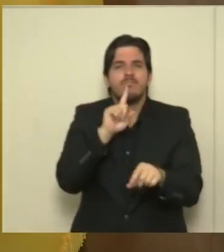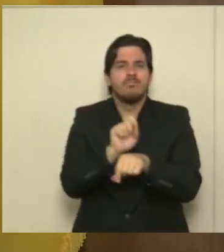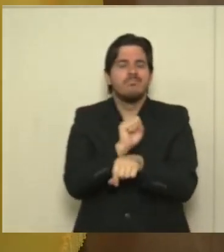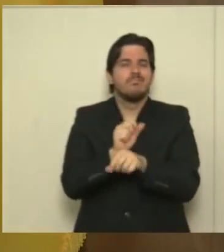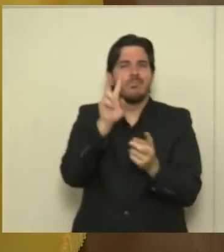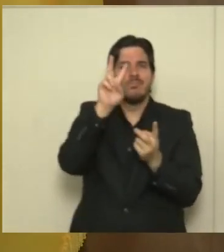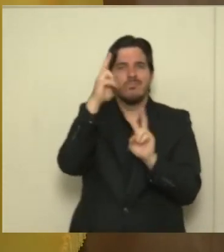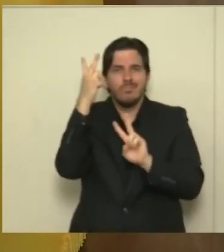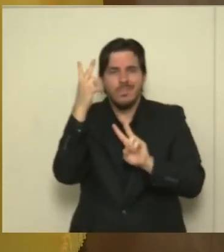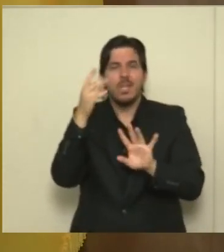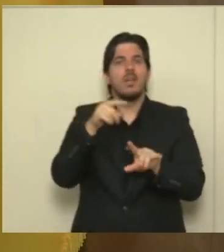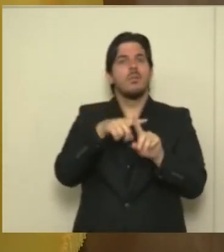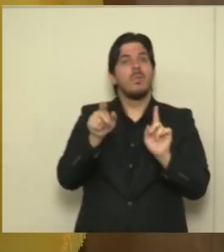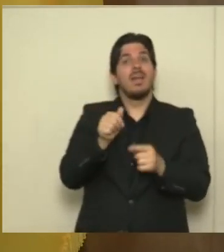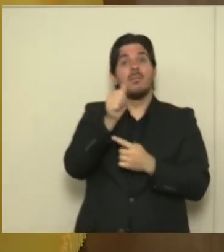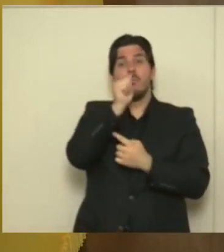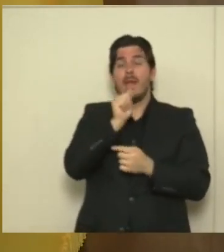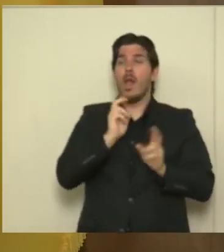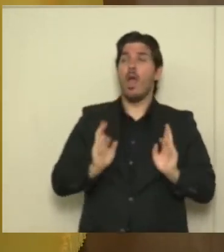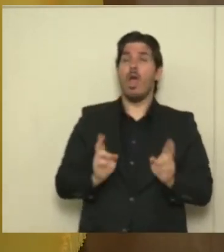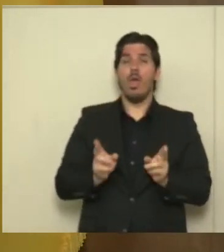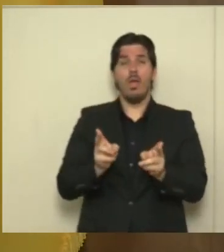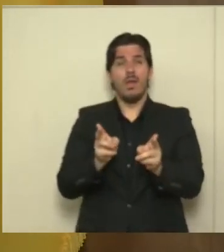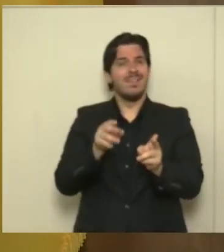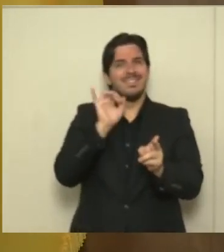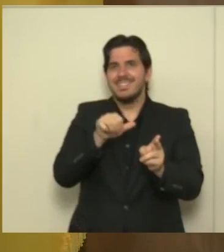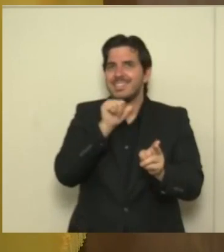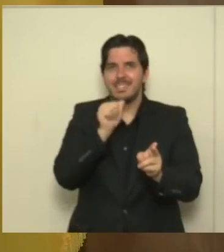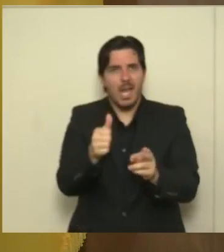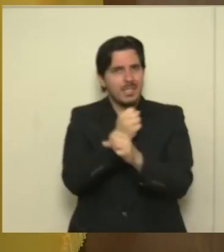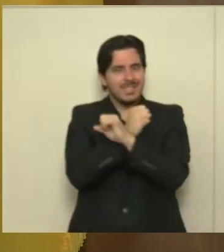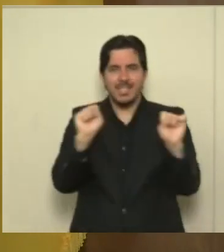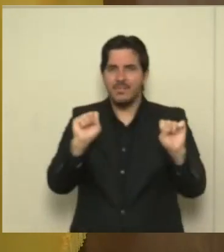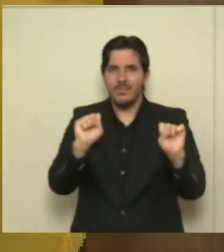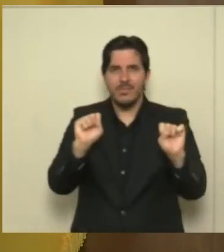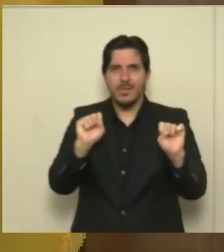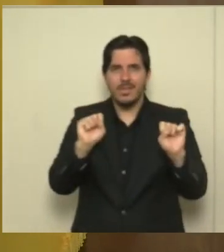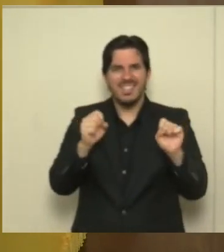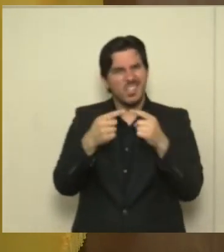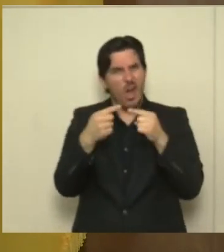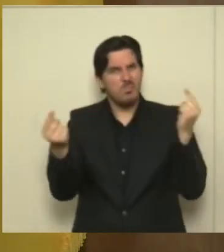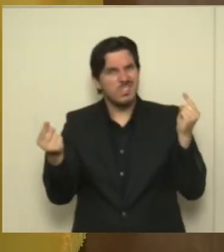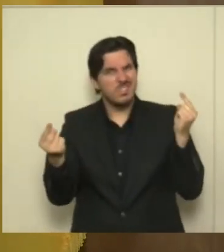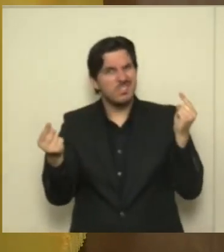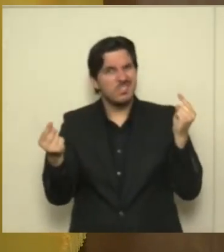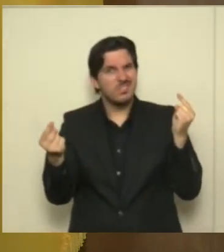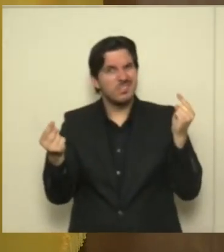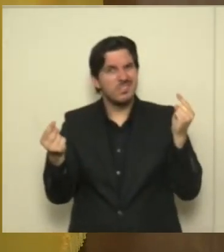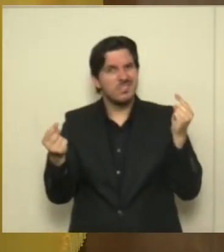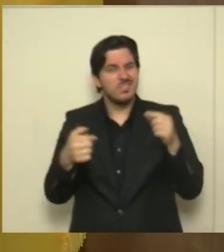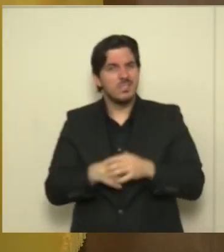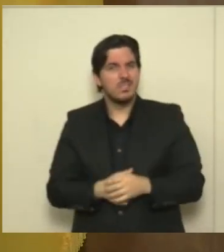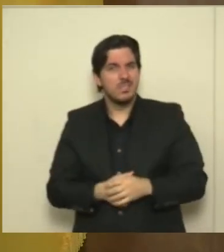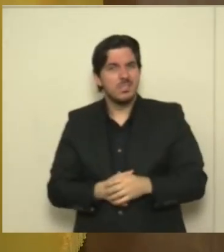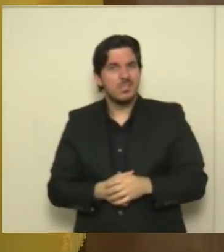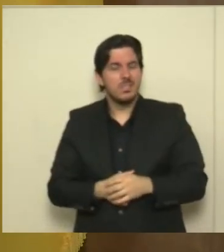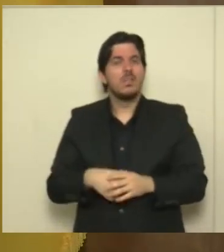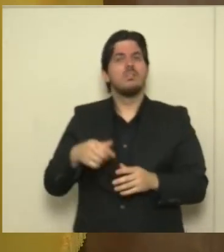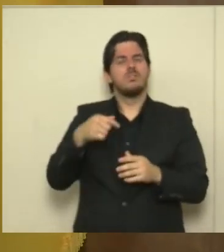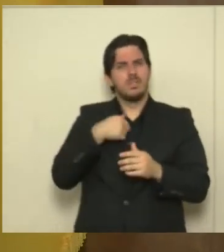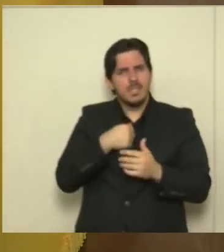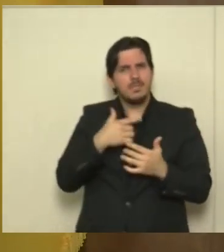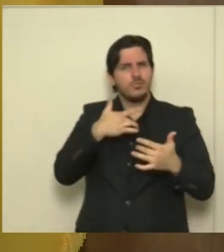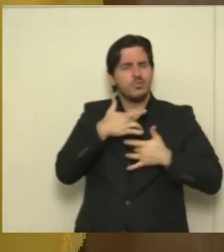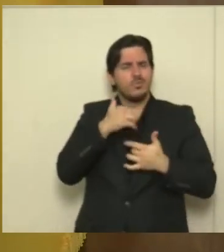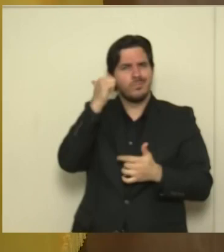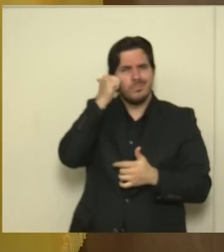health strategy. It is the opposite of a good public health strategy. And while I worry every day about